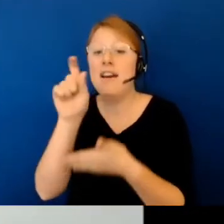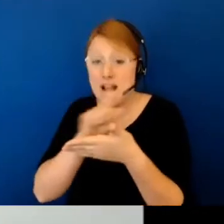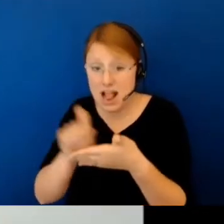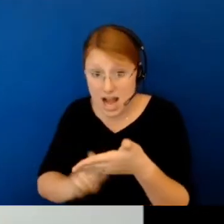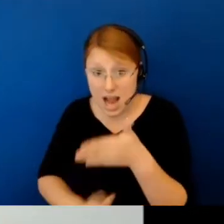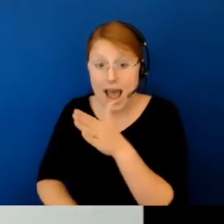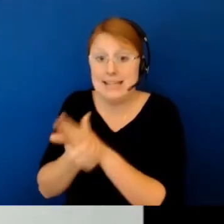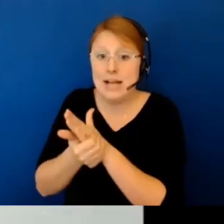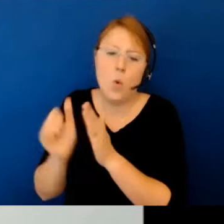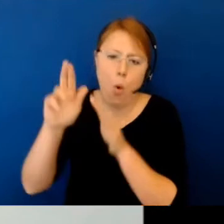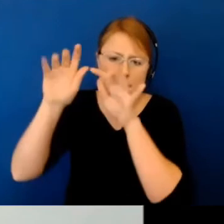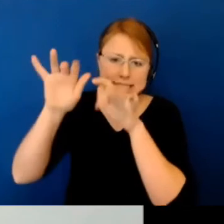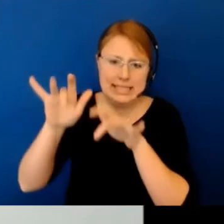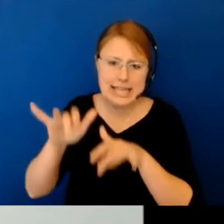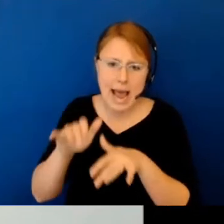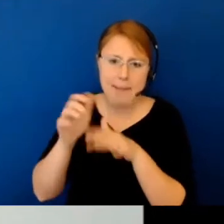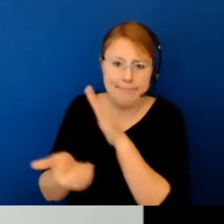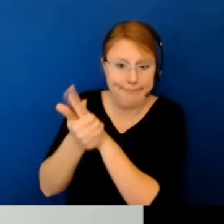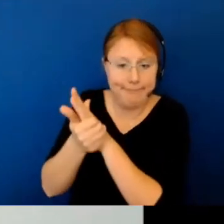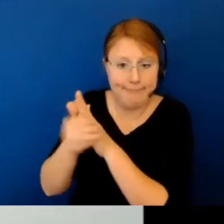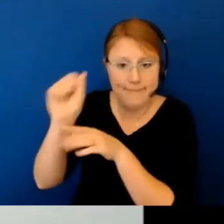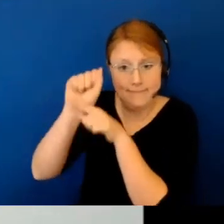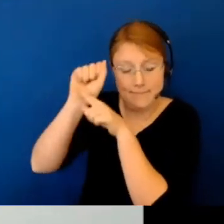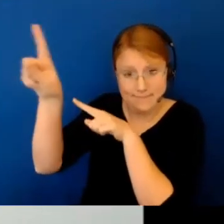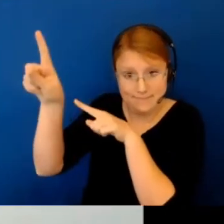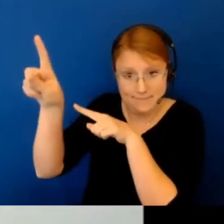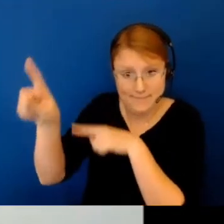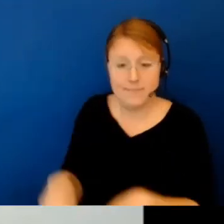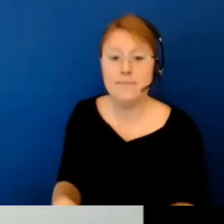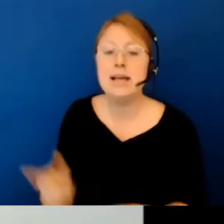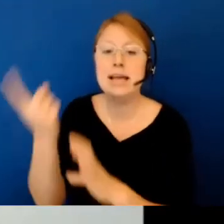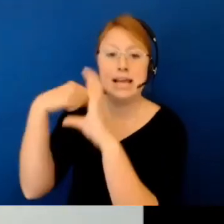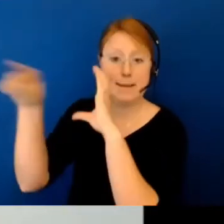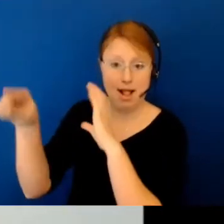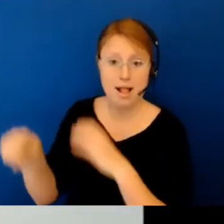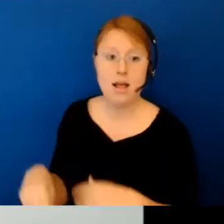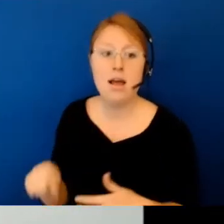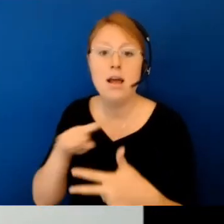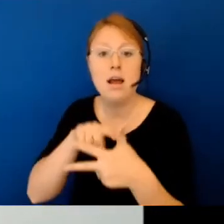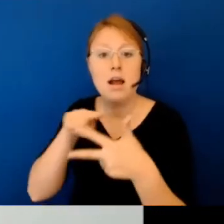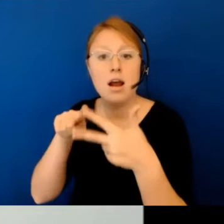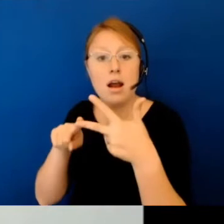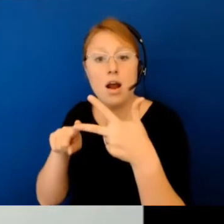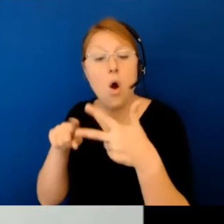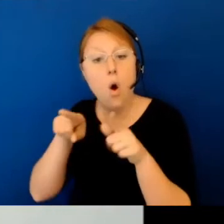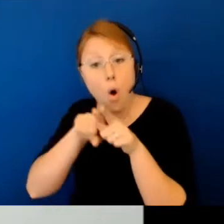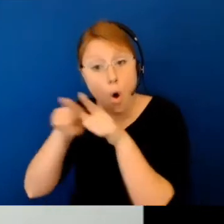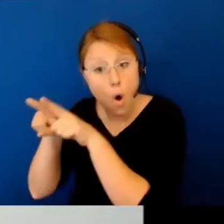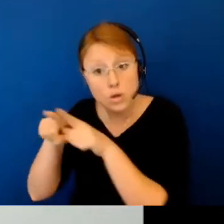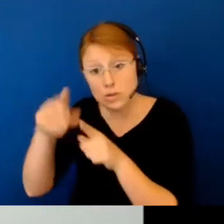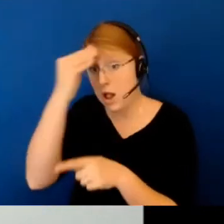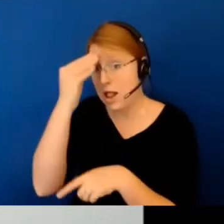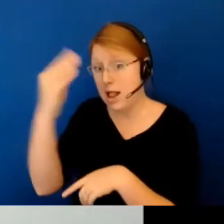on the application form. If you call requesting all of these accommodations, they may not request